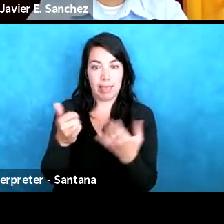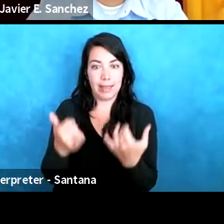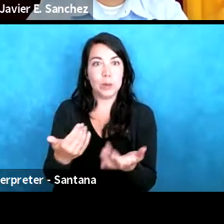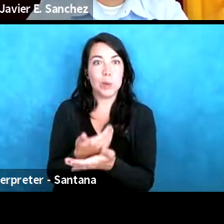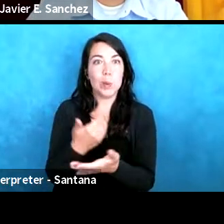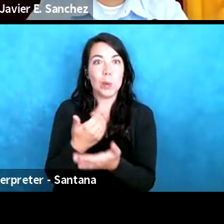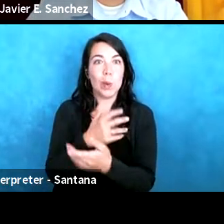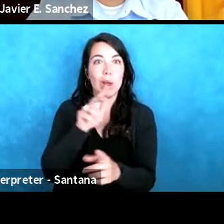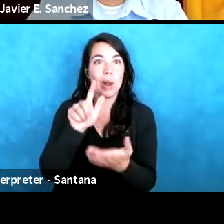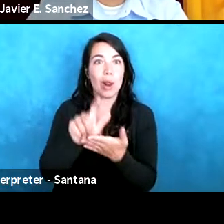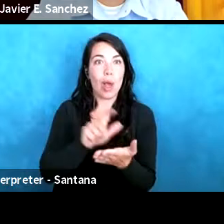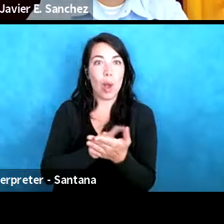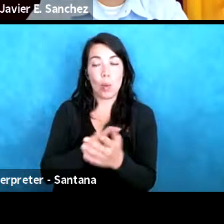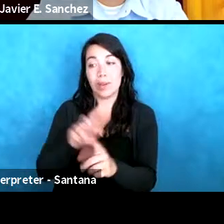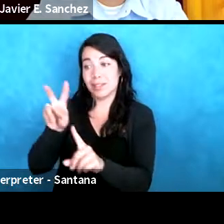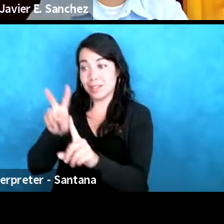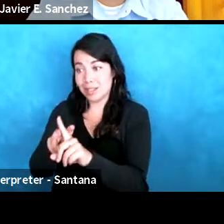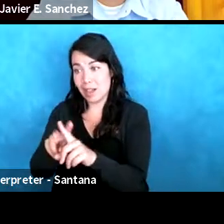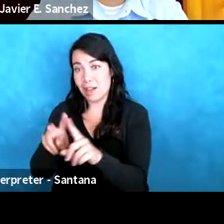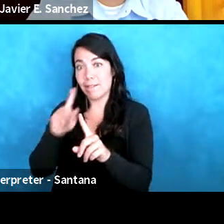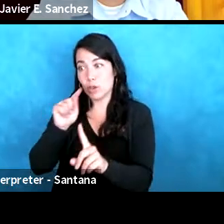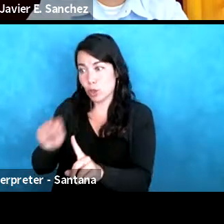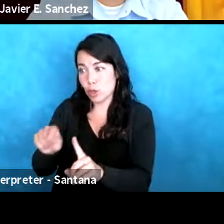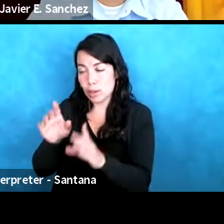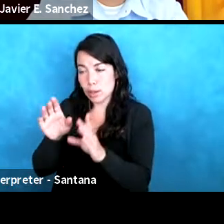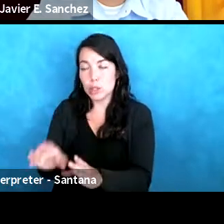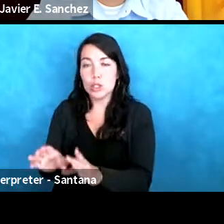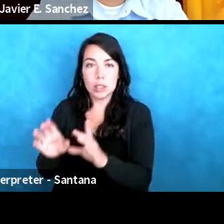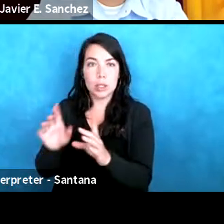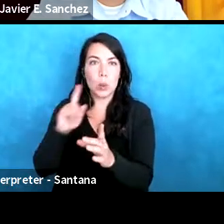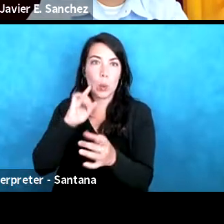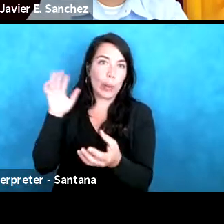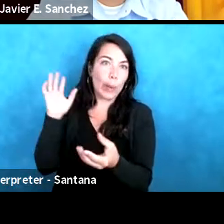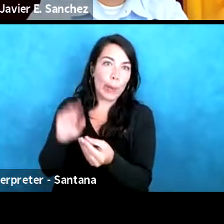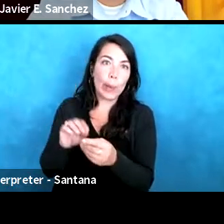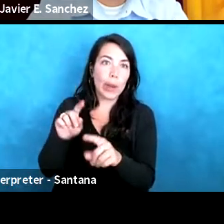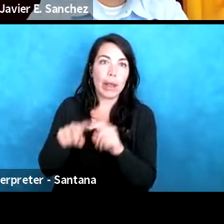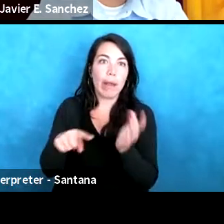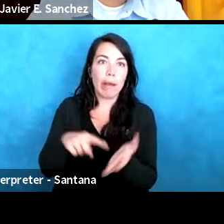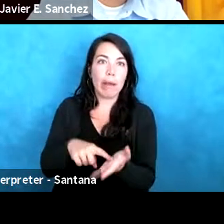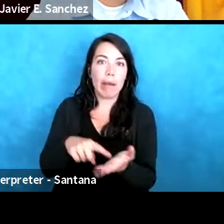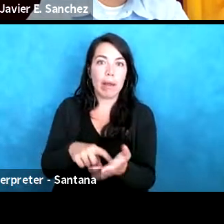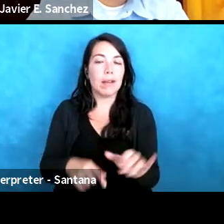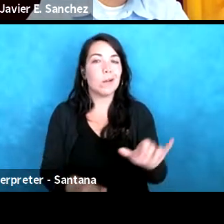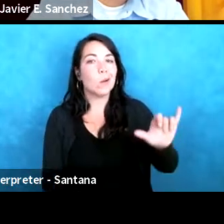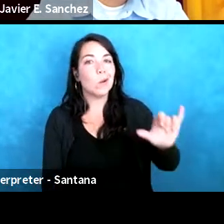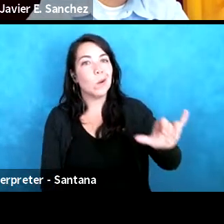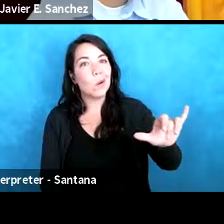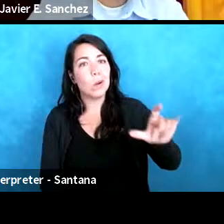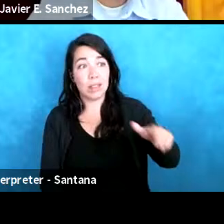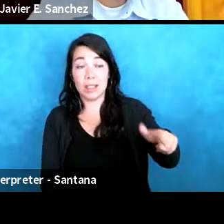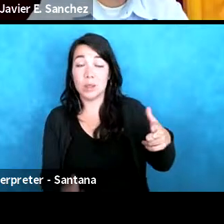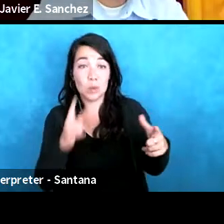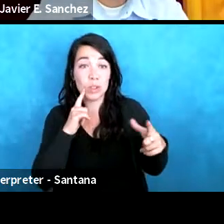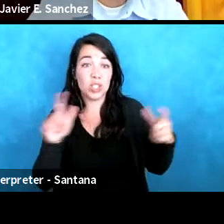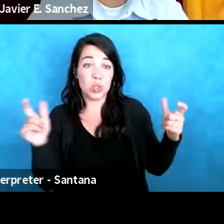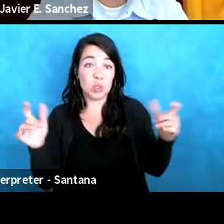those cases. This will greatly benefit the amount of outstanding warrants the city of Espanola currently